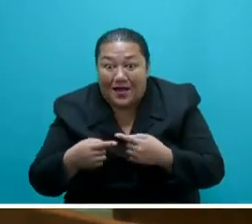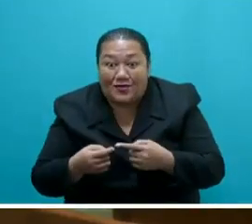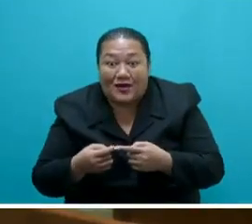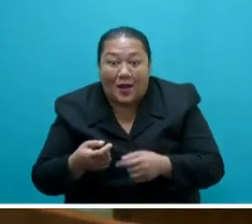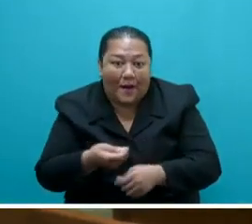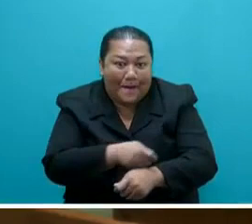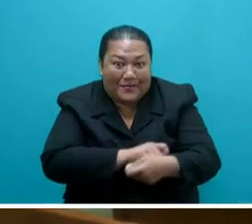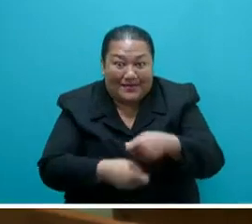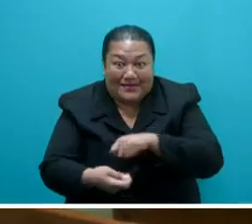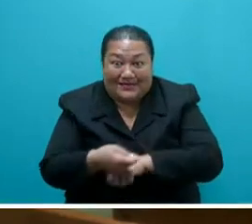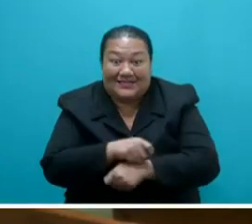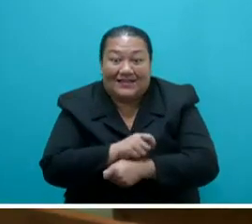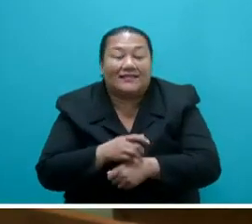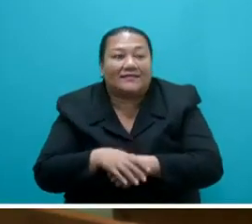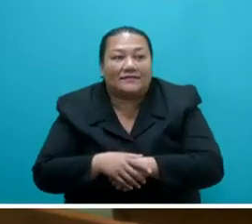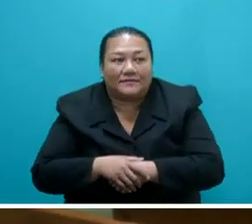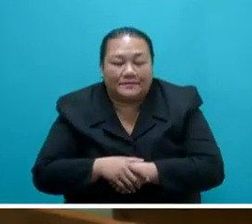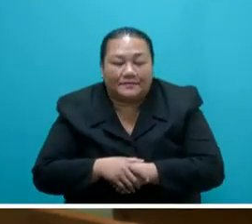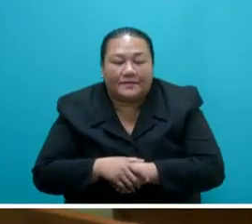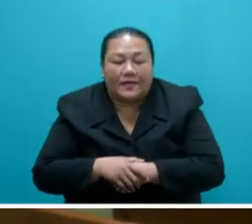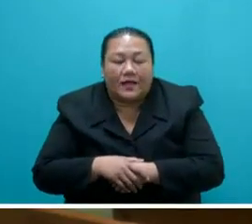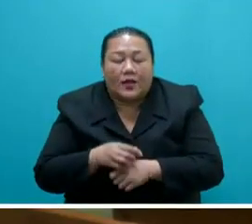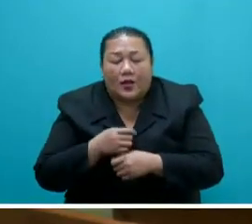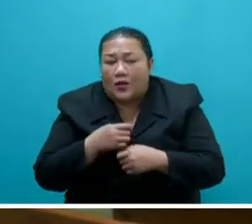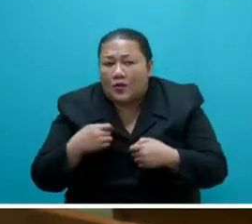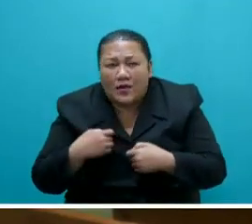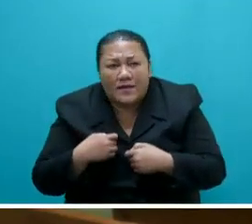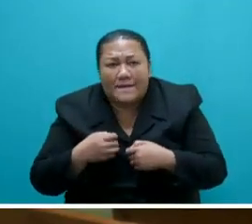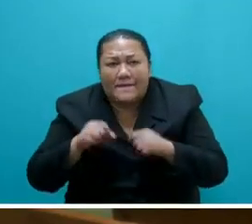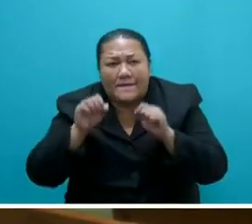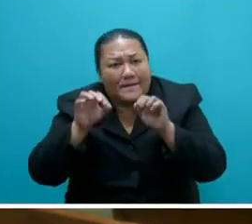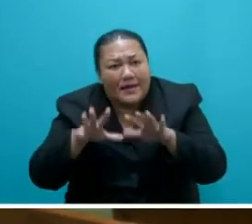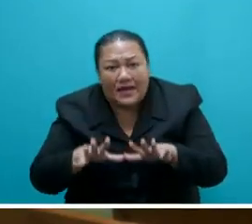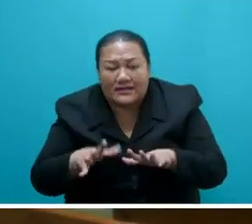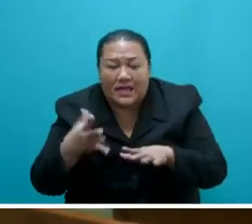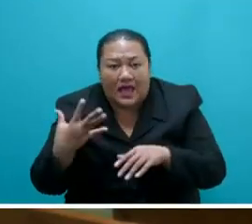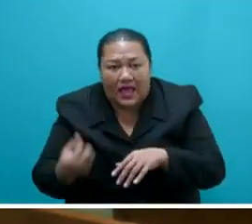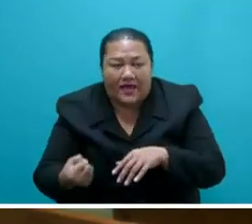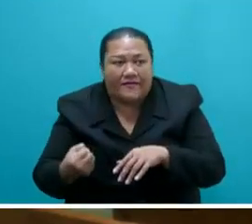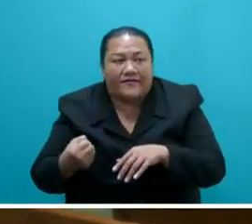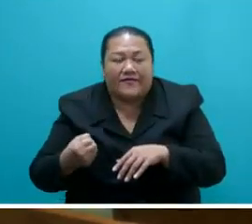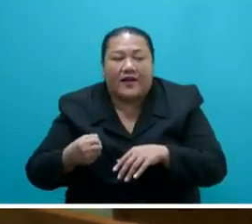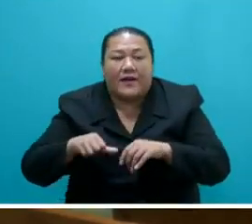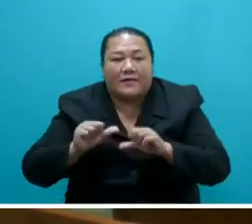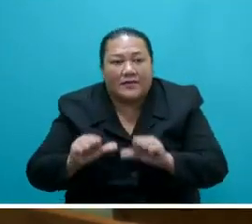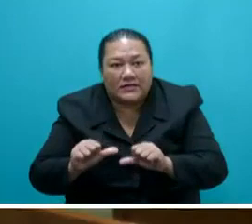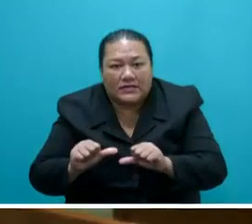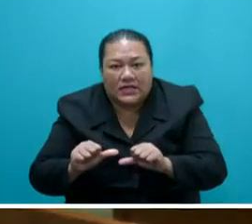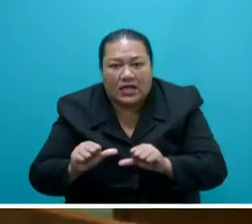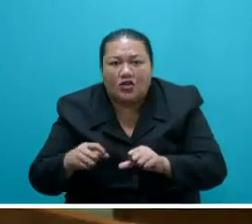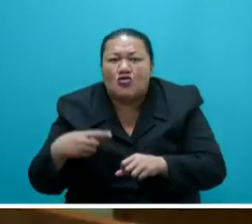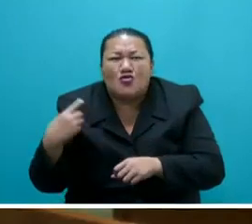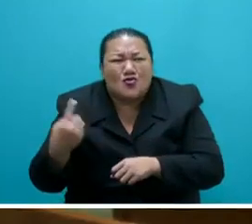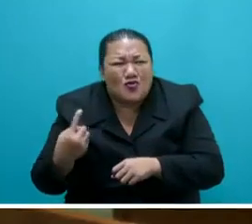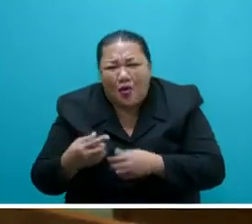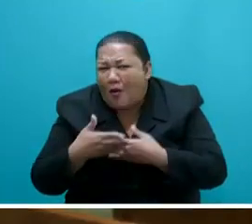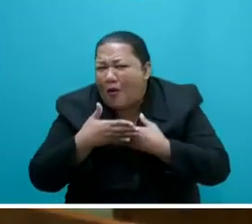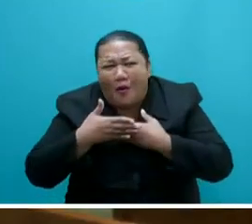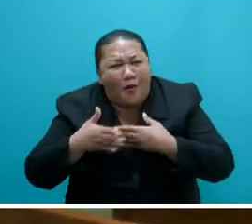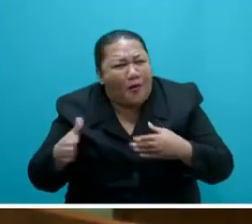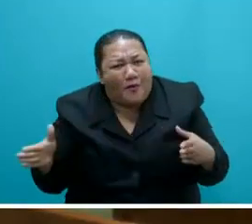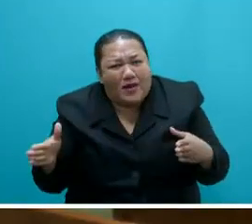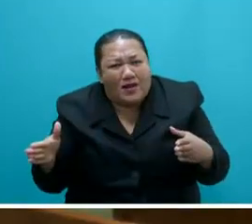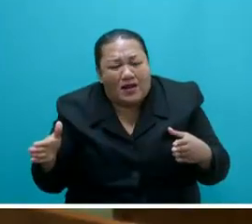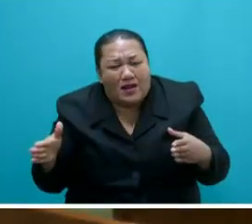Mr. Speaker, we are blessed to have a president who so openly makes the causes of vulnerable people his own and who advocates